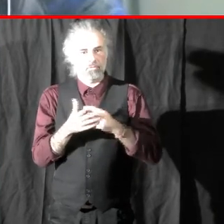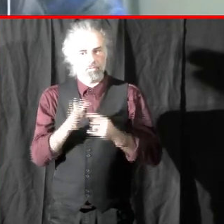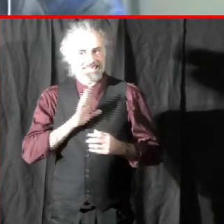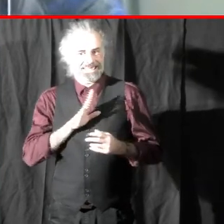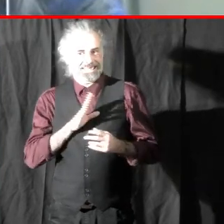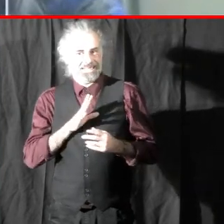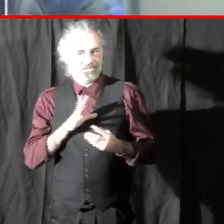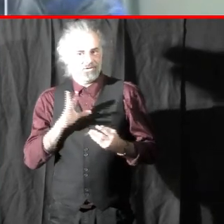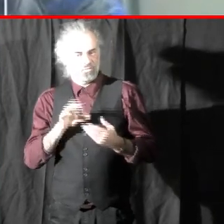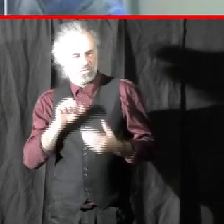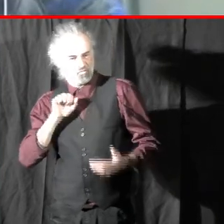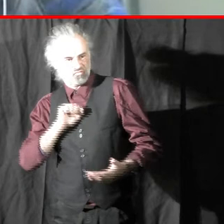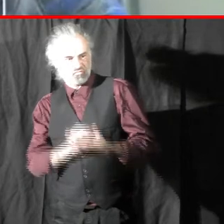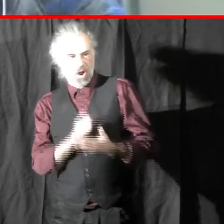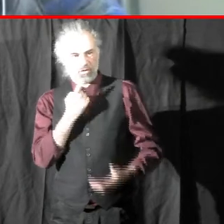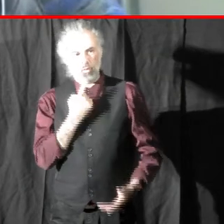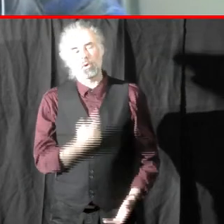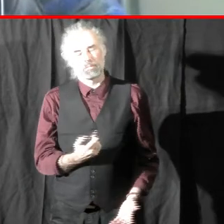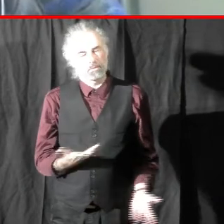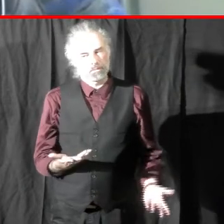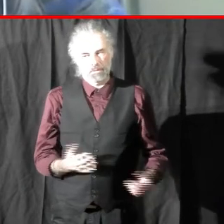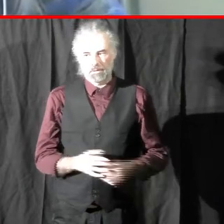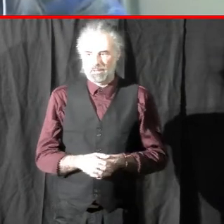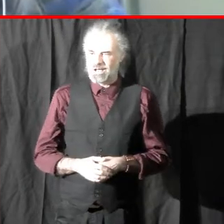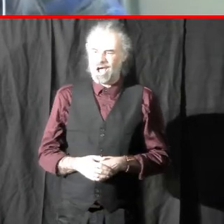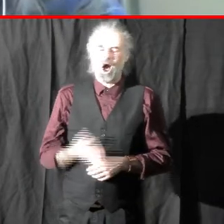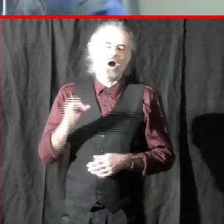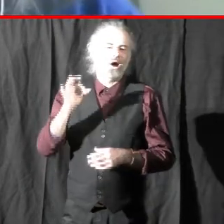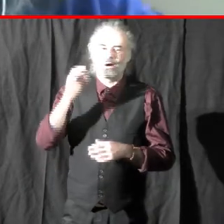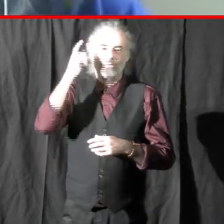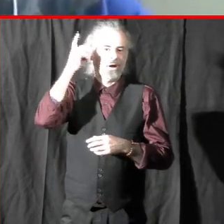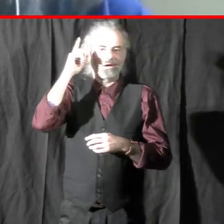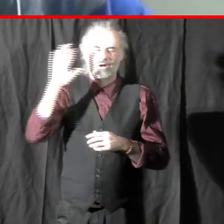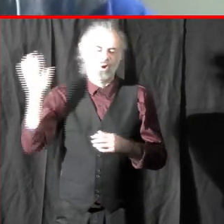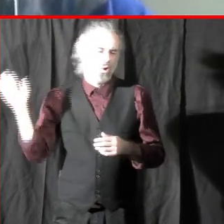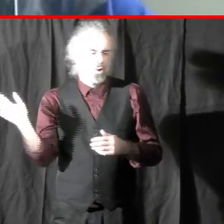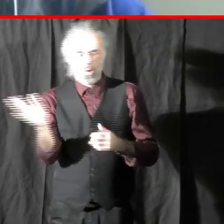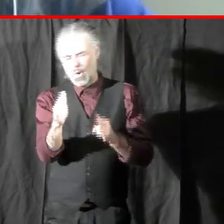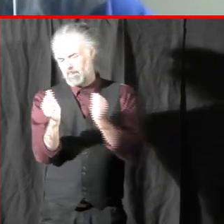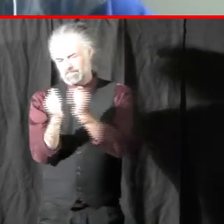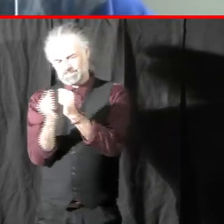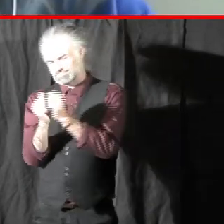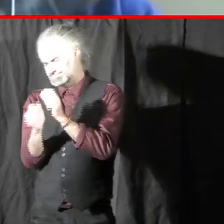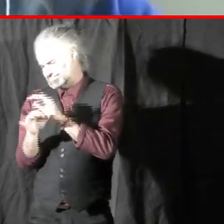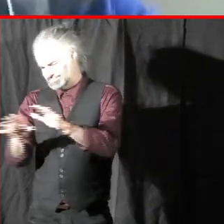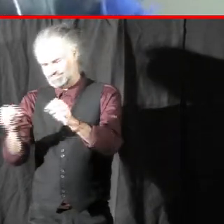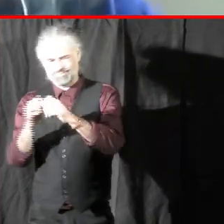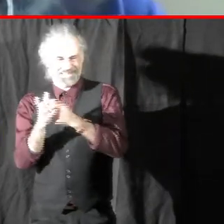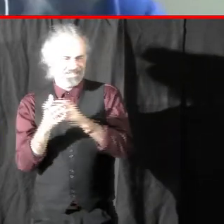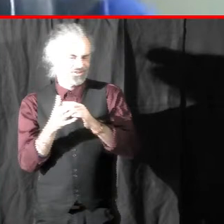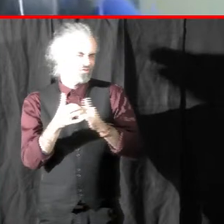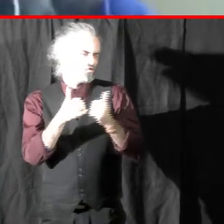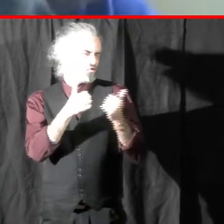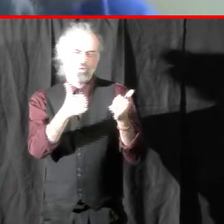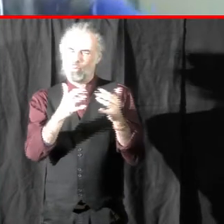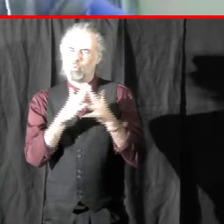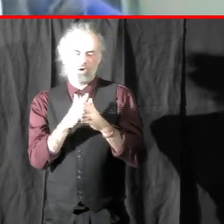this quote. Look, Pete, you shouldn't worry about that. All press is good press. You've come to me about this before,